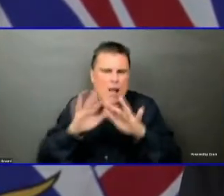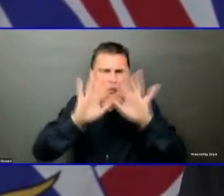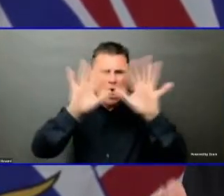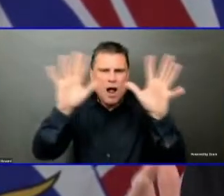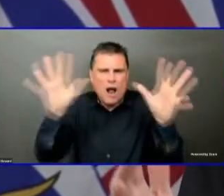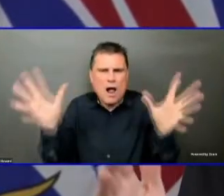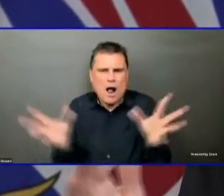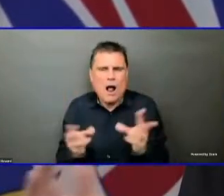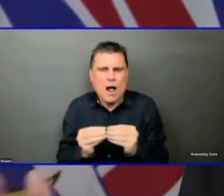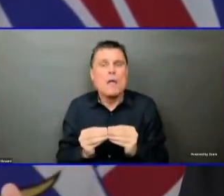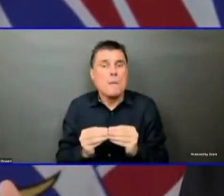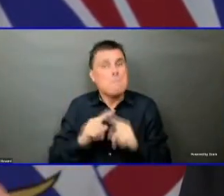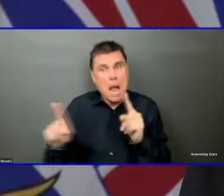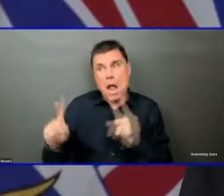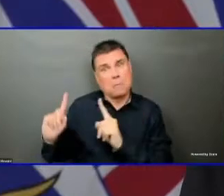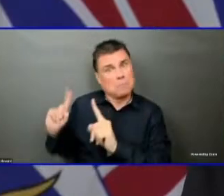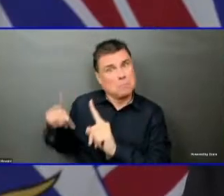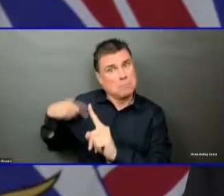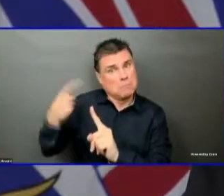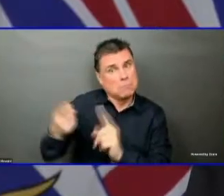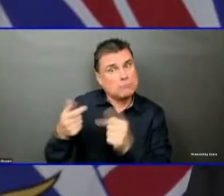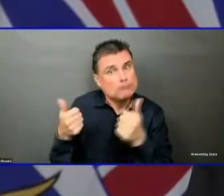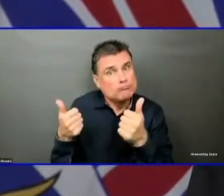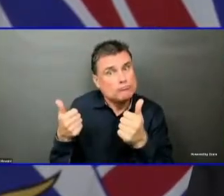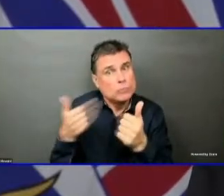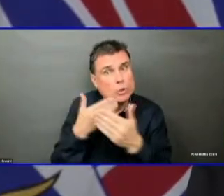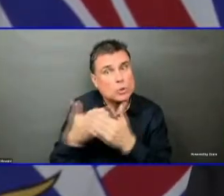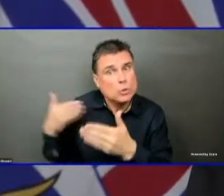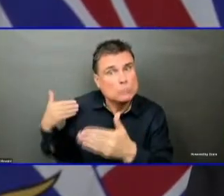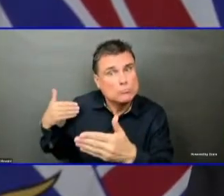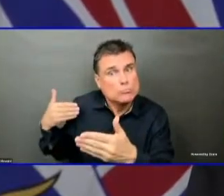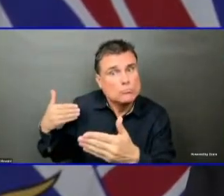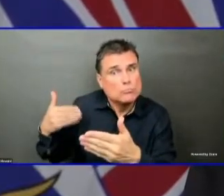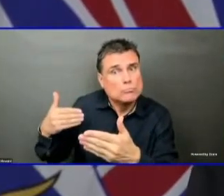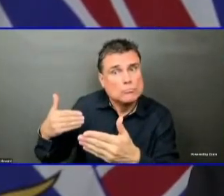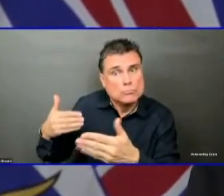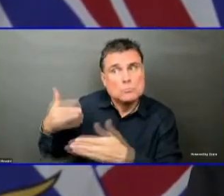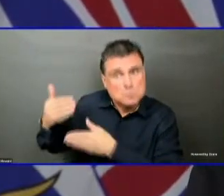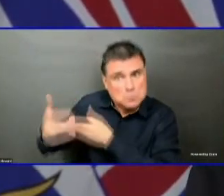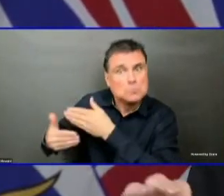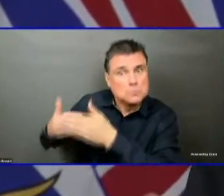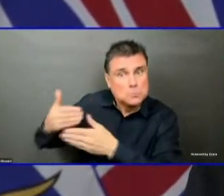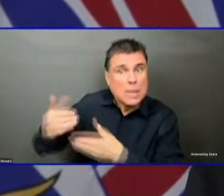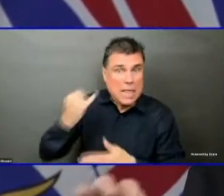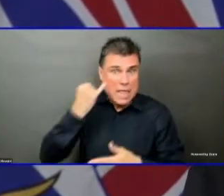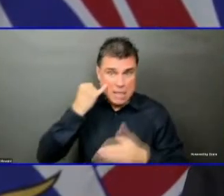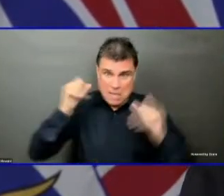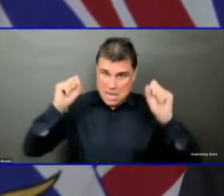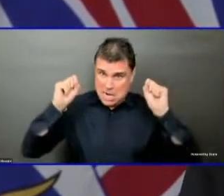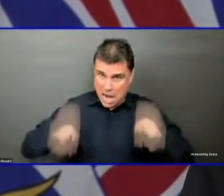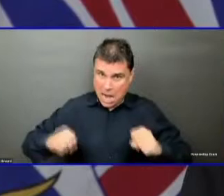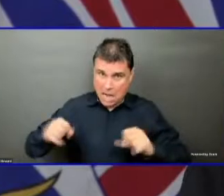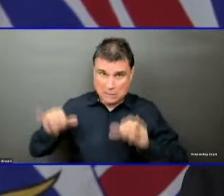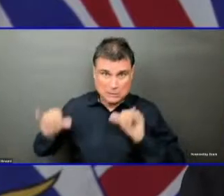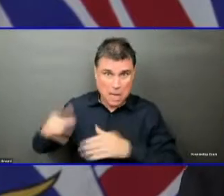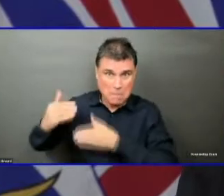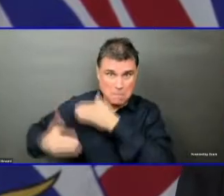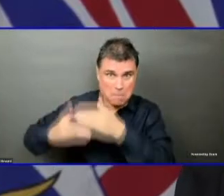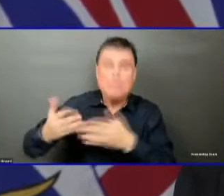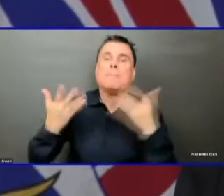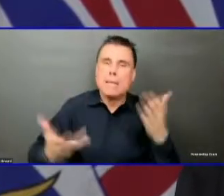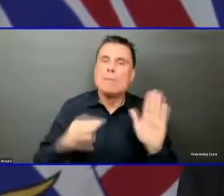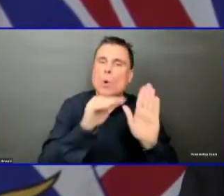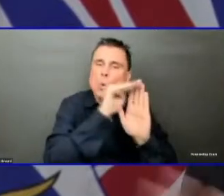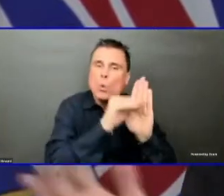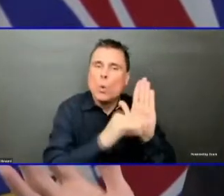weeks, and if we can, we'll take off some of these restrictions earlier. So now's the time to prepare for how to do that safely.